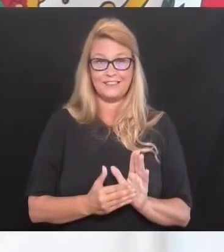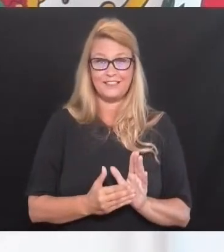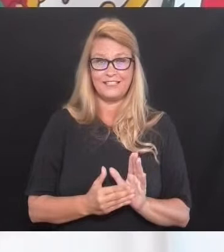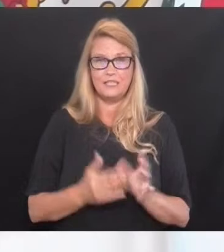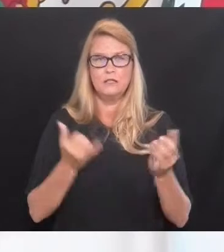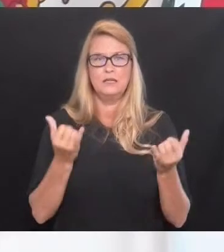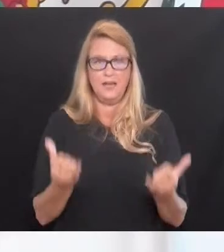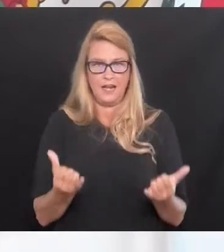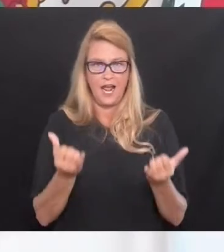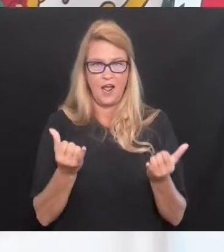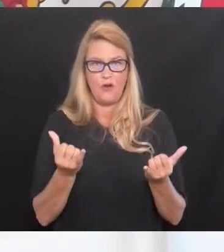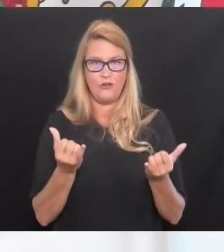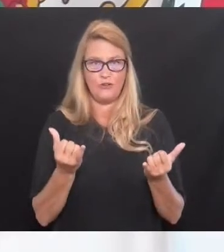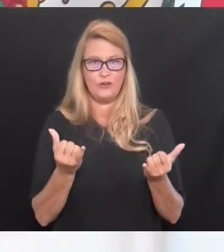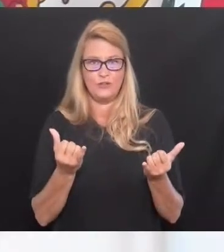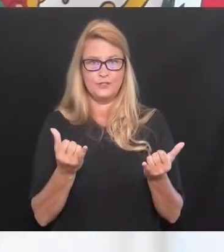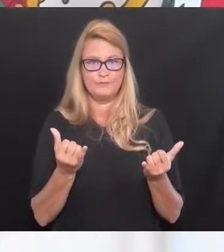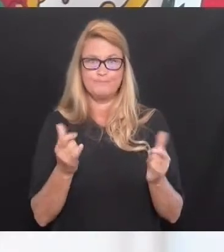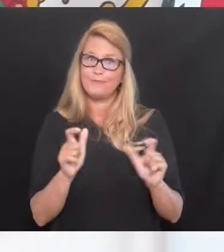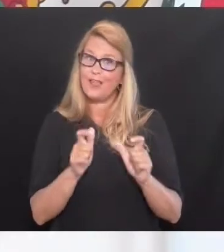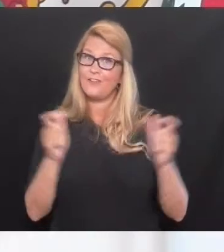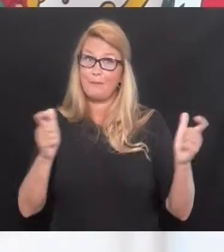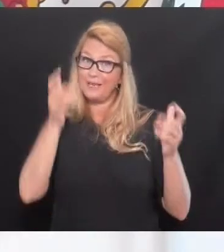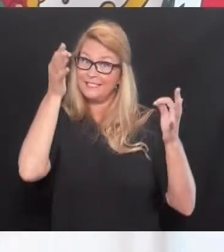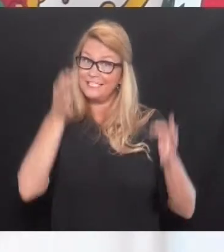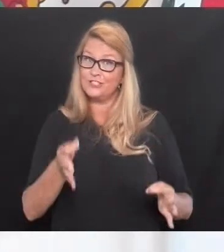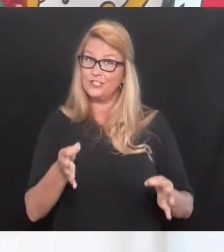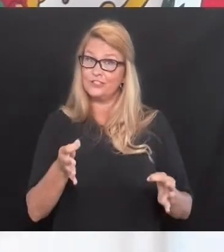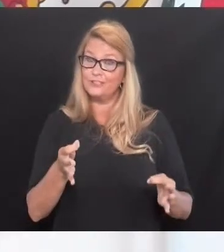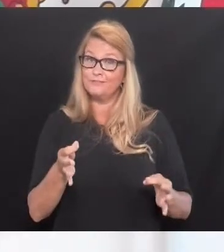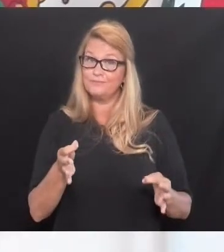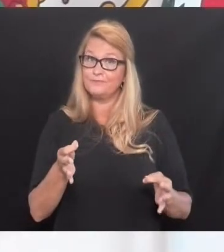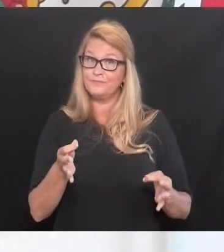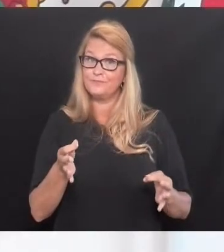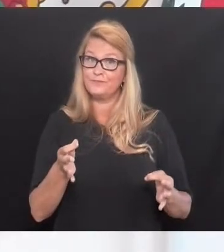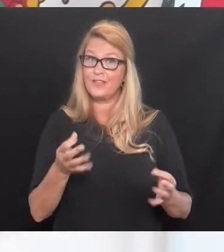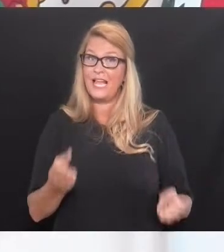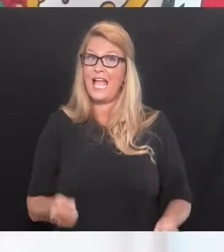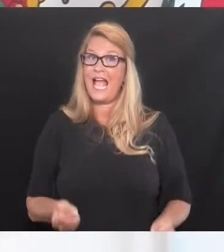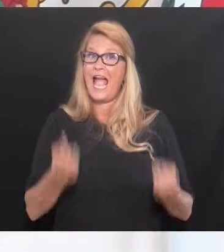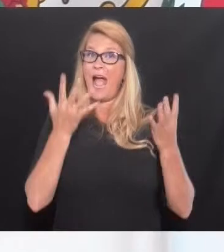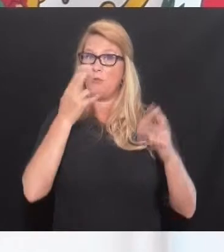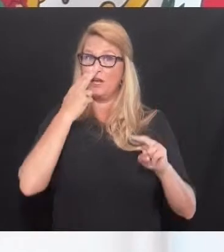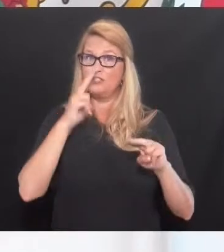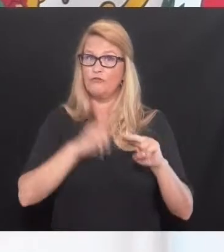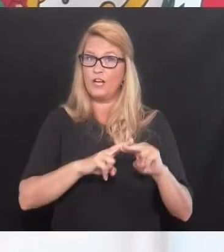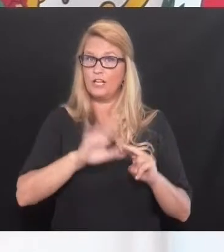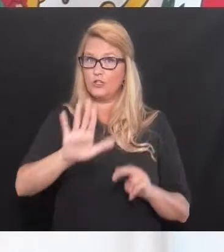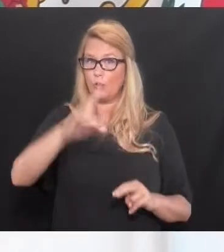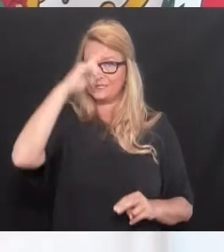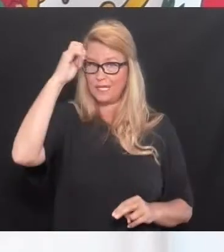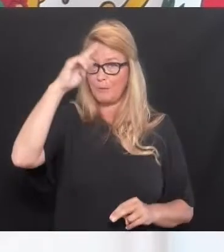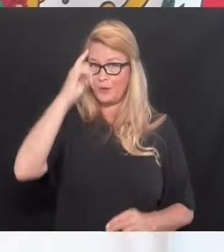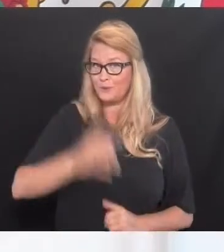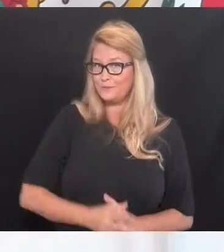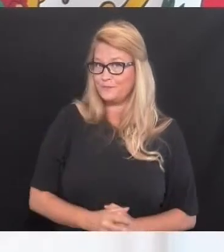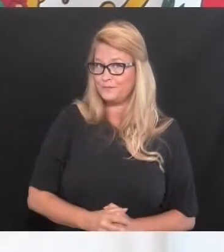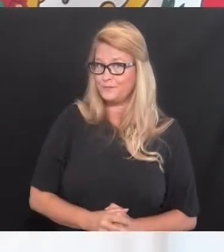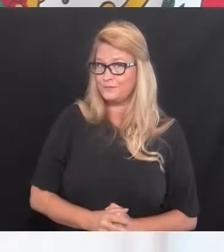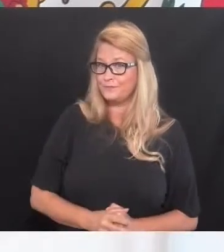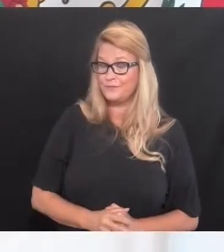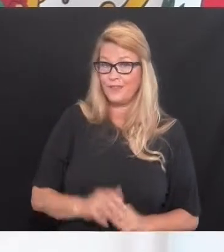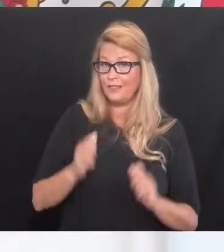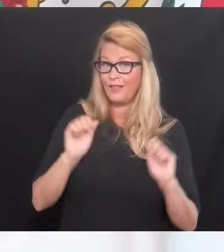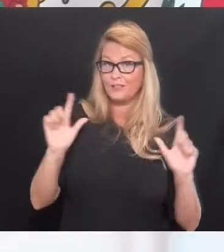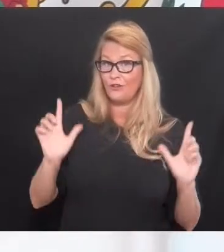And now, we got a big decision to make, don't we? How much fun has the summer been? That's all